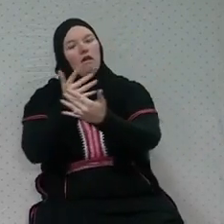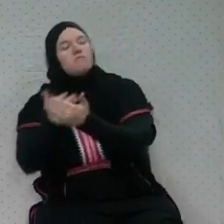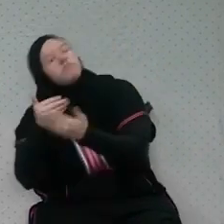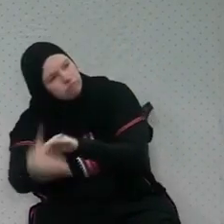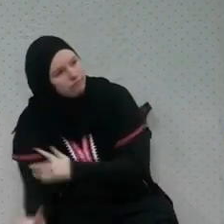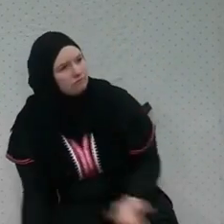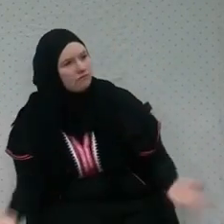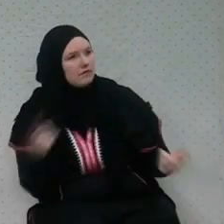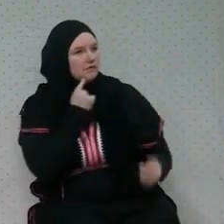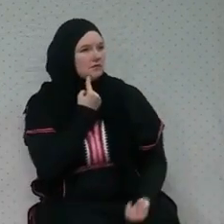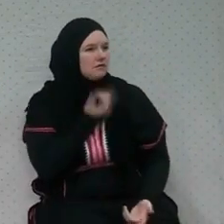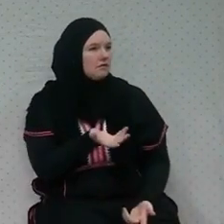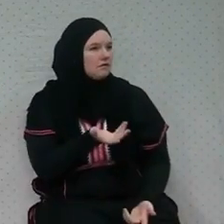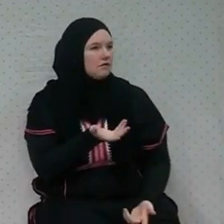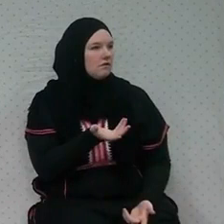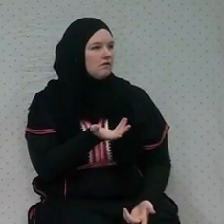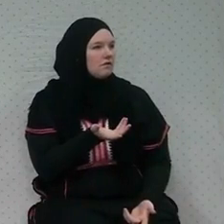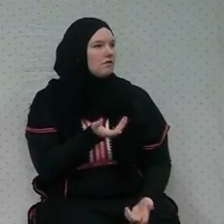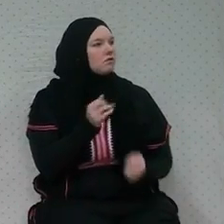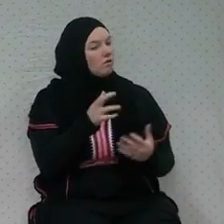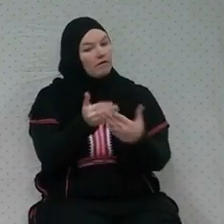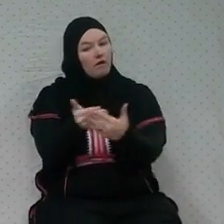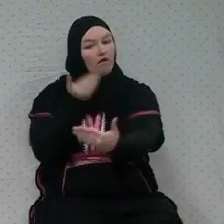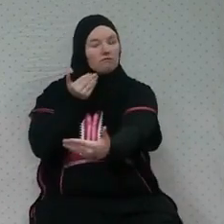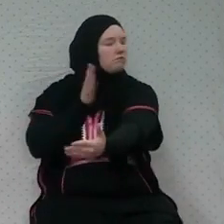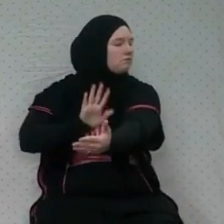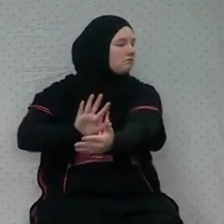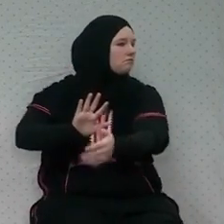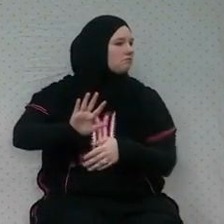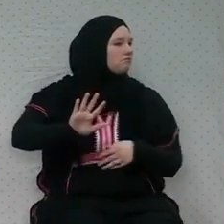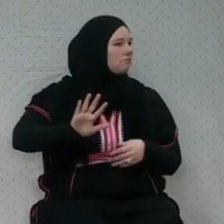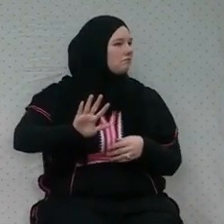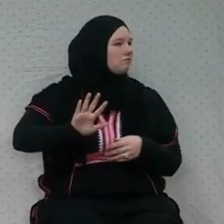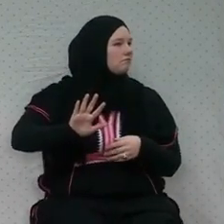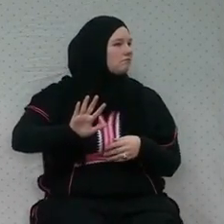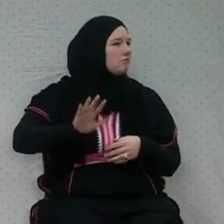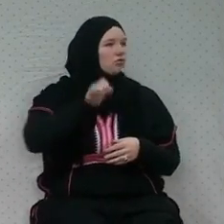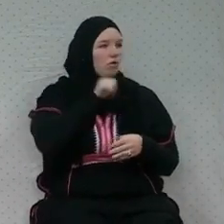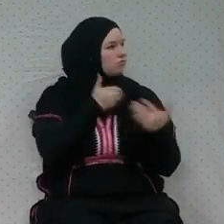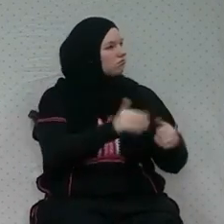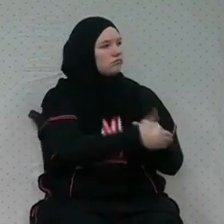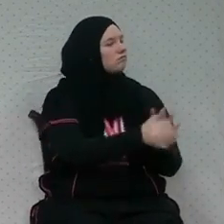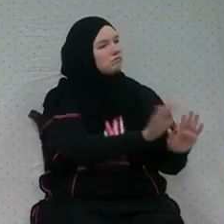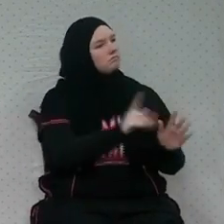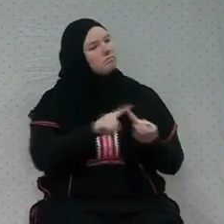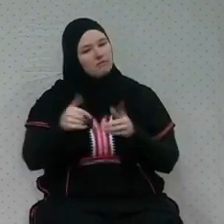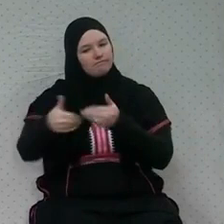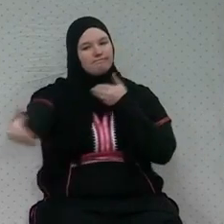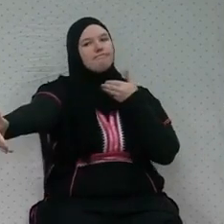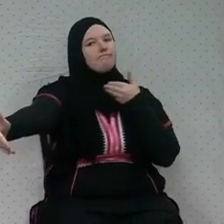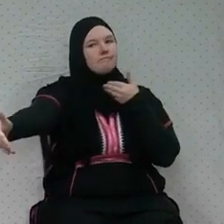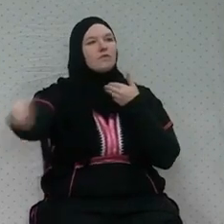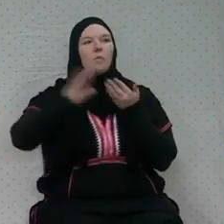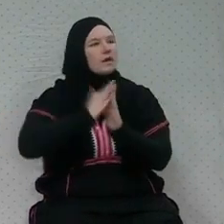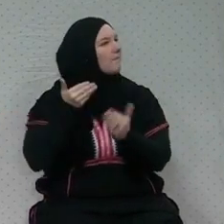the seriousness is not the issue here, because killing is worse than zina. Even though